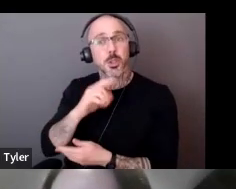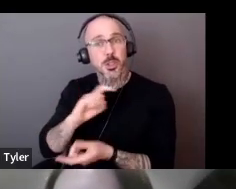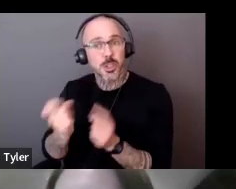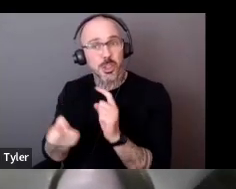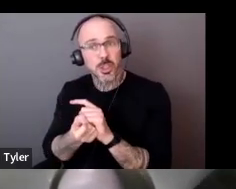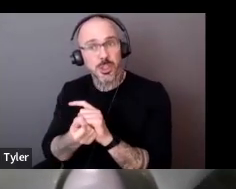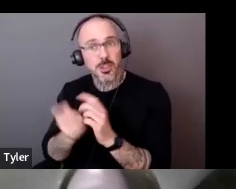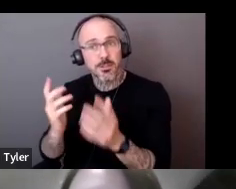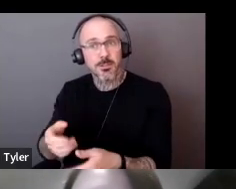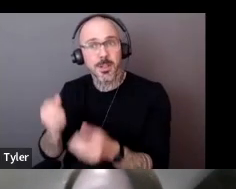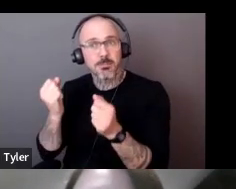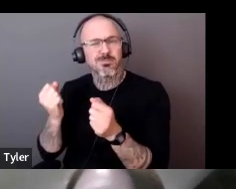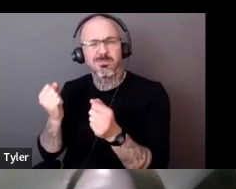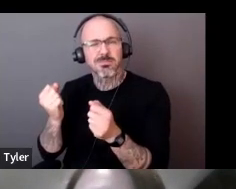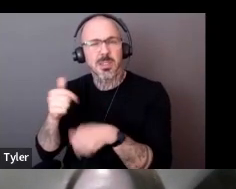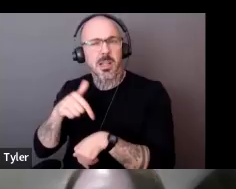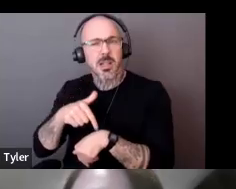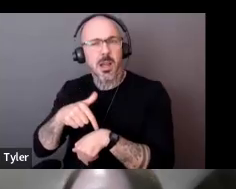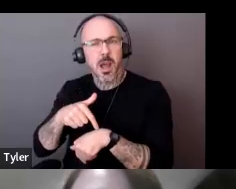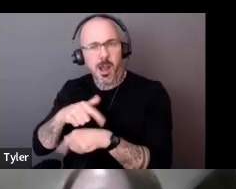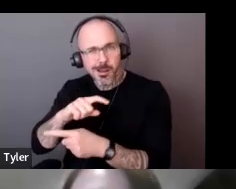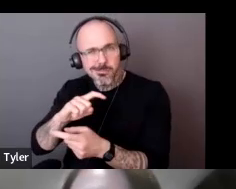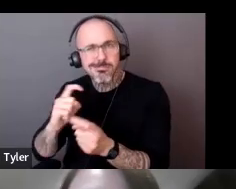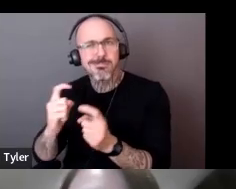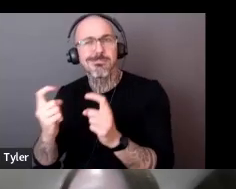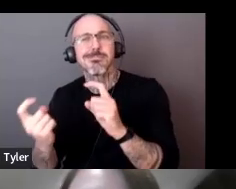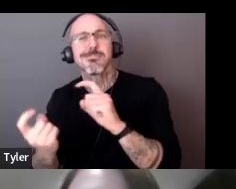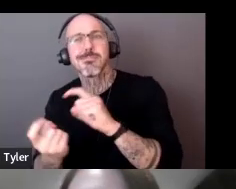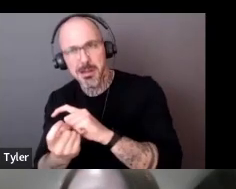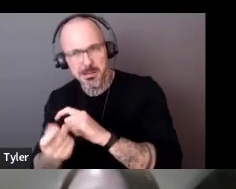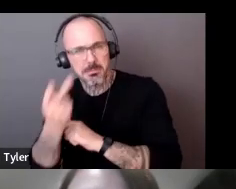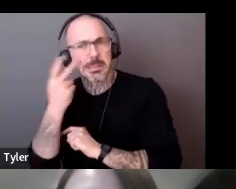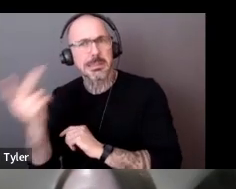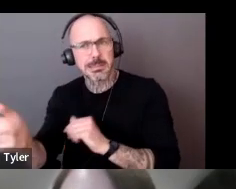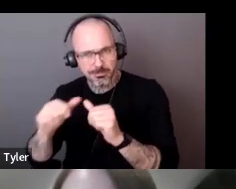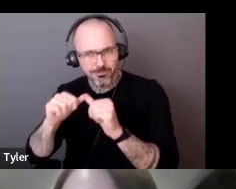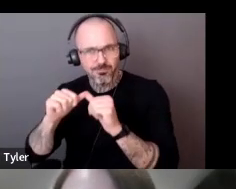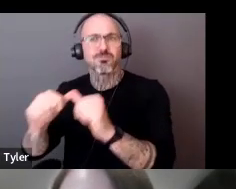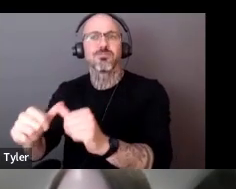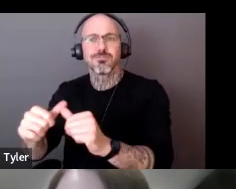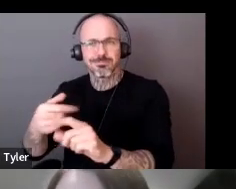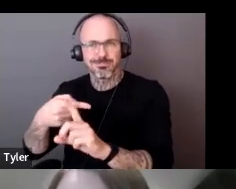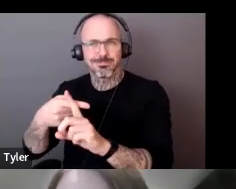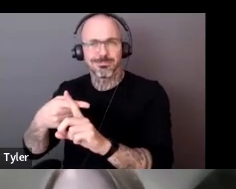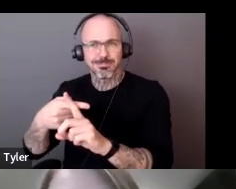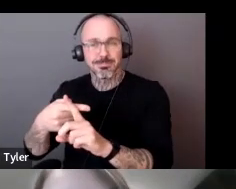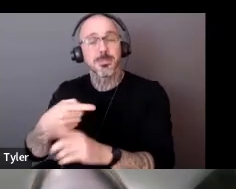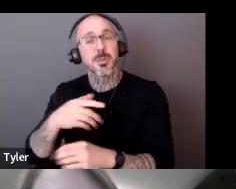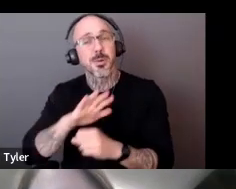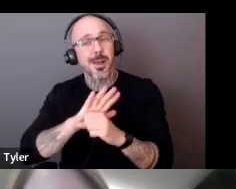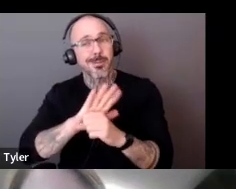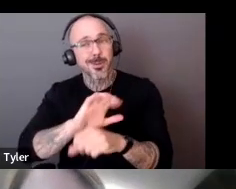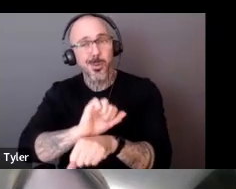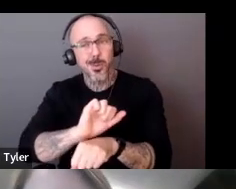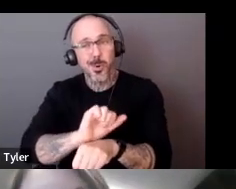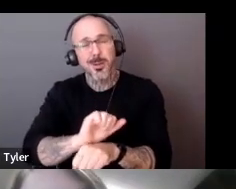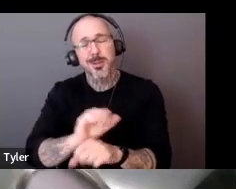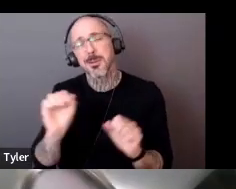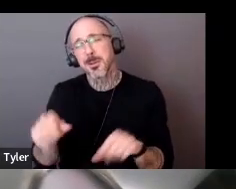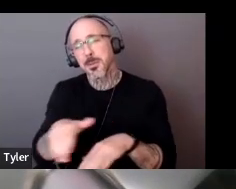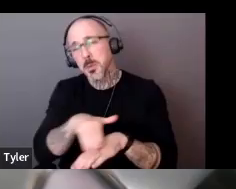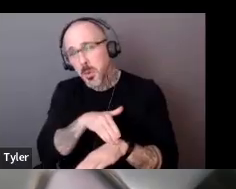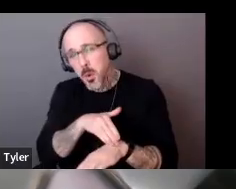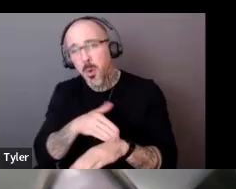time. So it's always a good reminder that advocacy work is slow and steady and sometimes takes time.